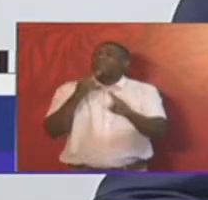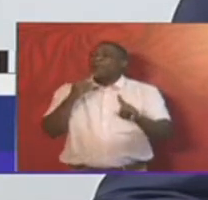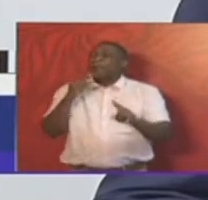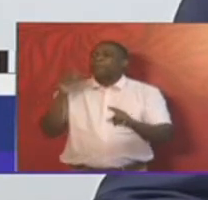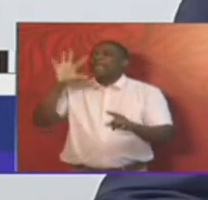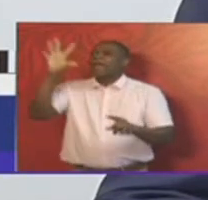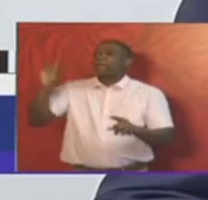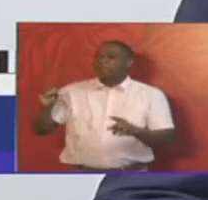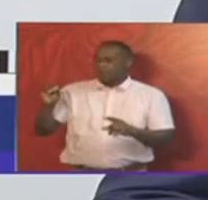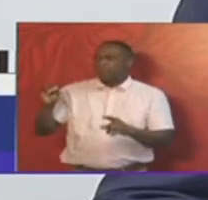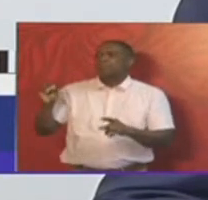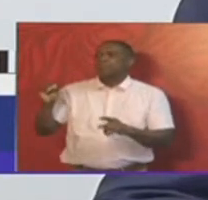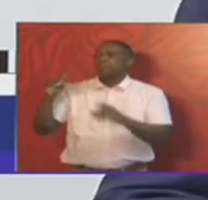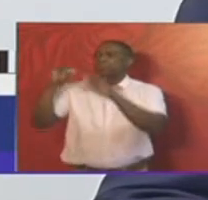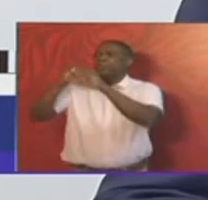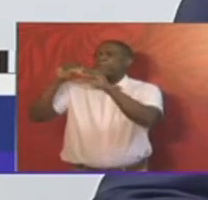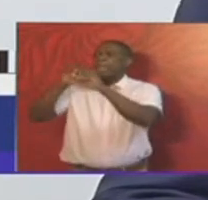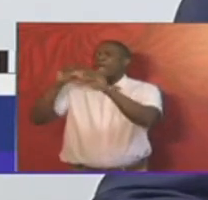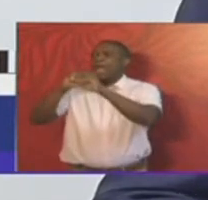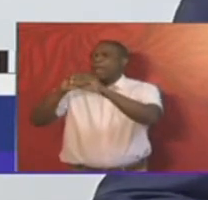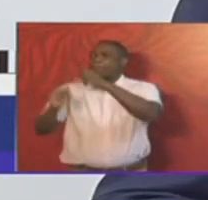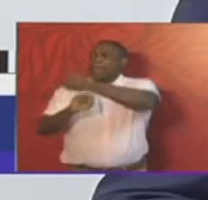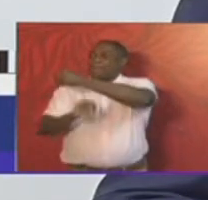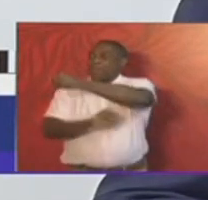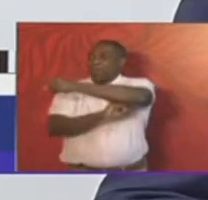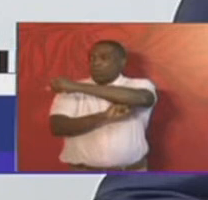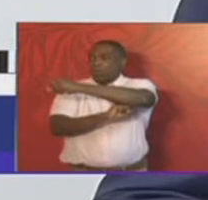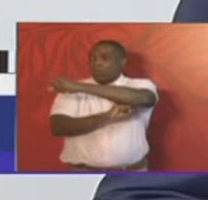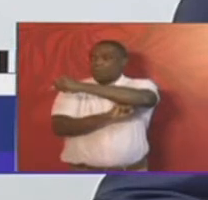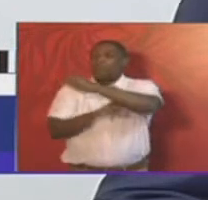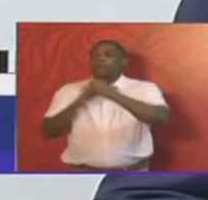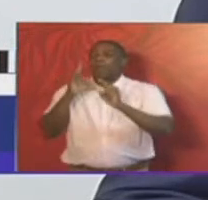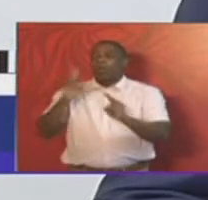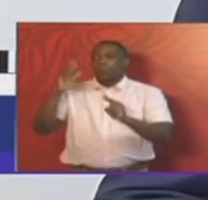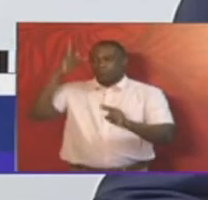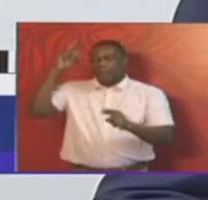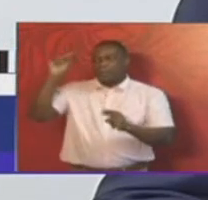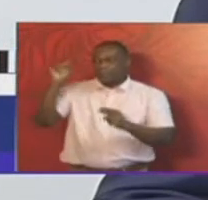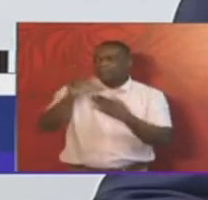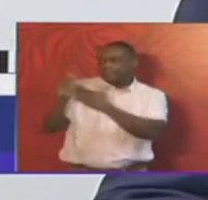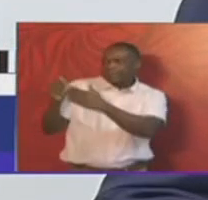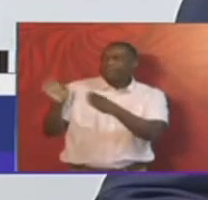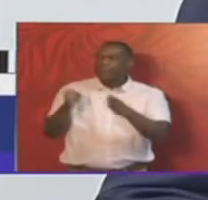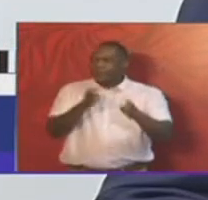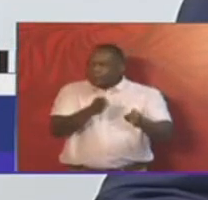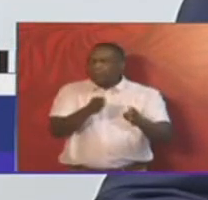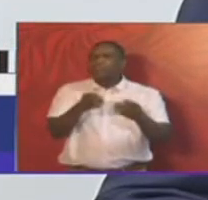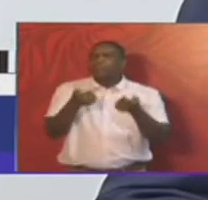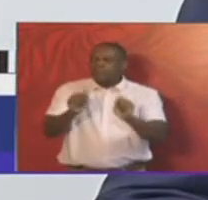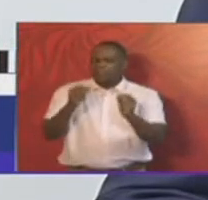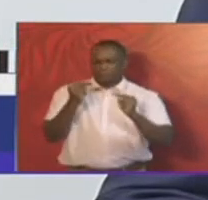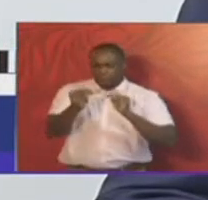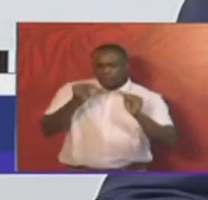Medicine Supplies platform, led by the Honorable Prime Minister, who was front and center in leading this